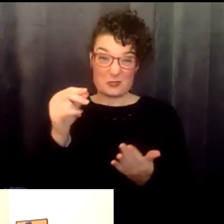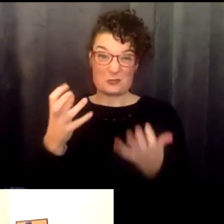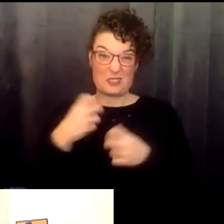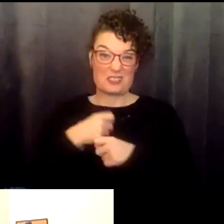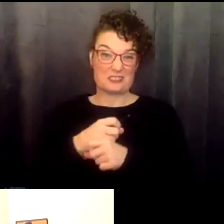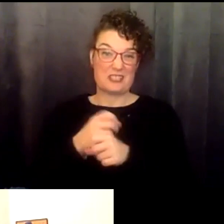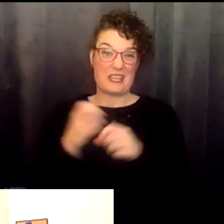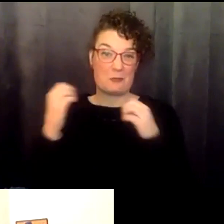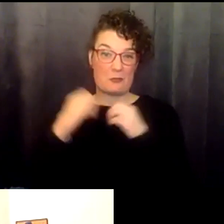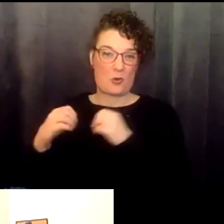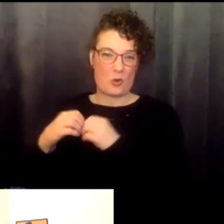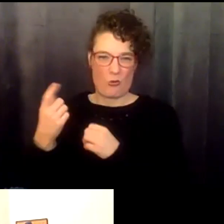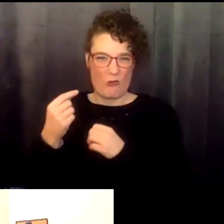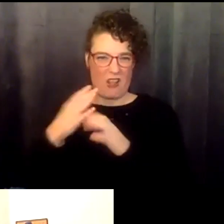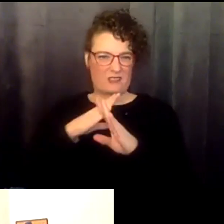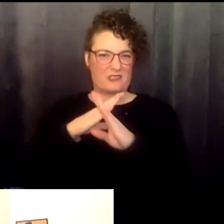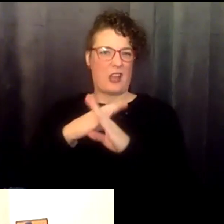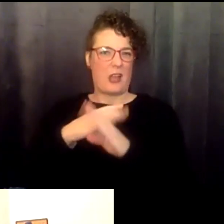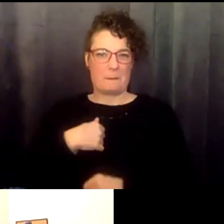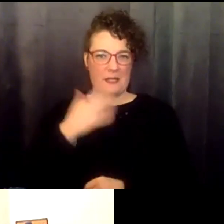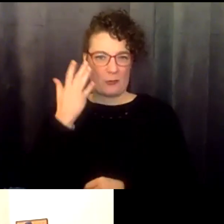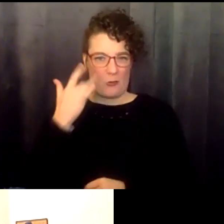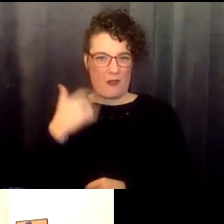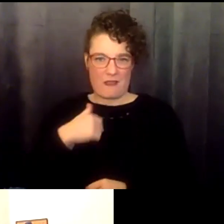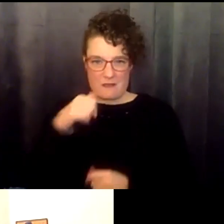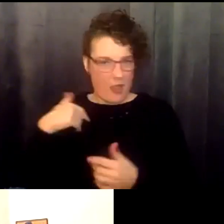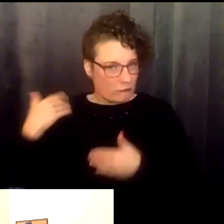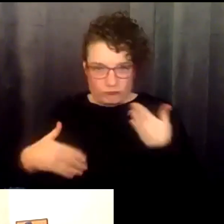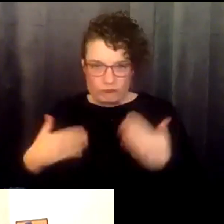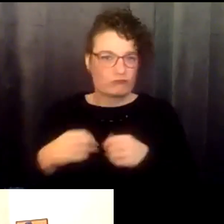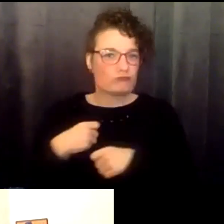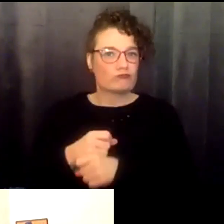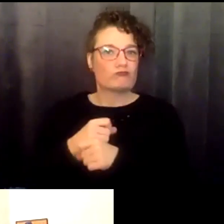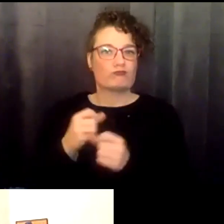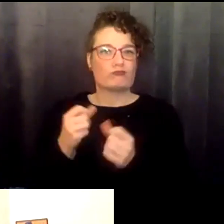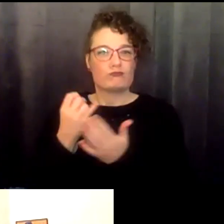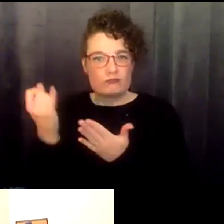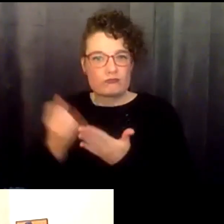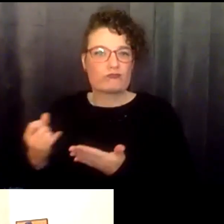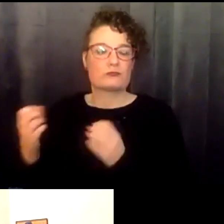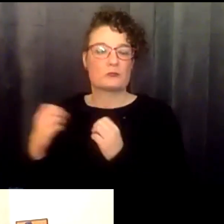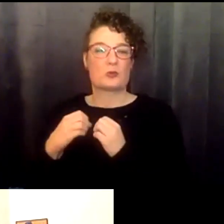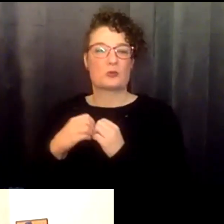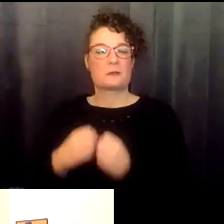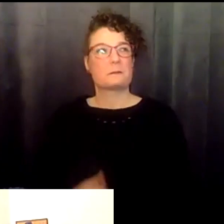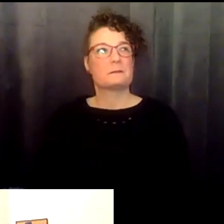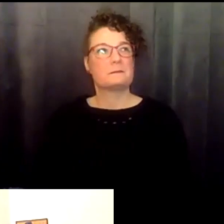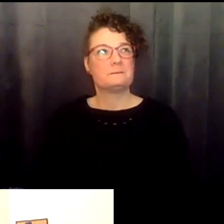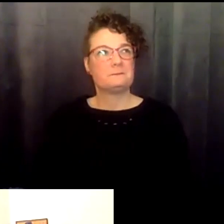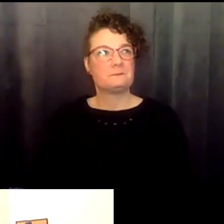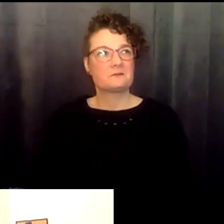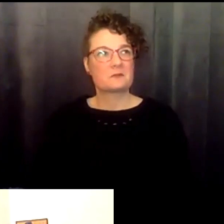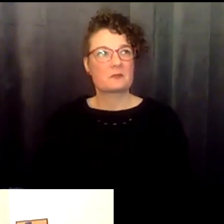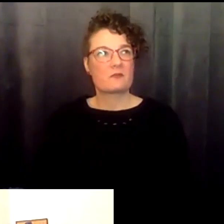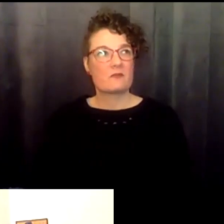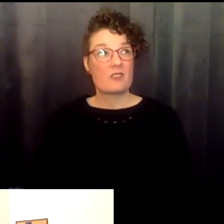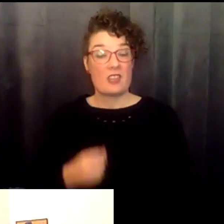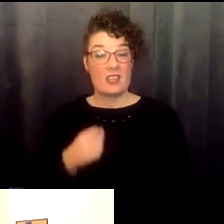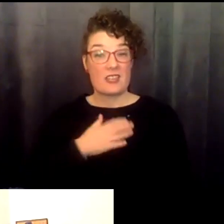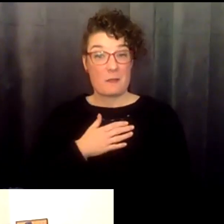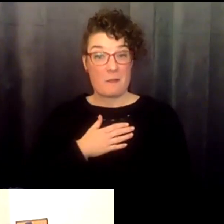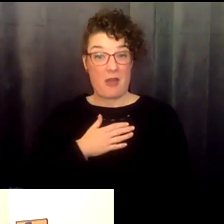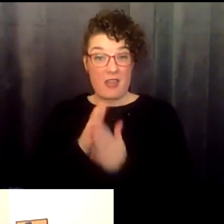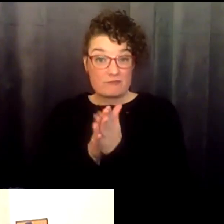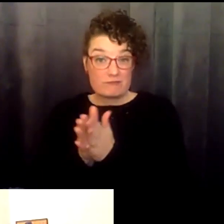actually stopping me from creating. Mm-hmm. And I think what really fueled a lot of my interest in like